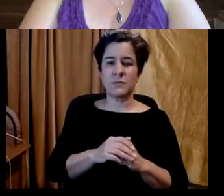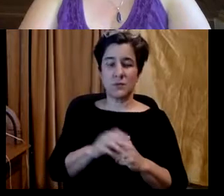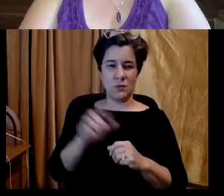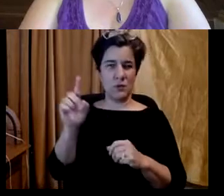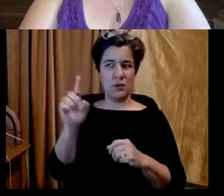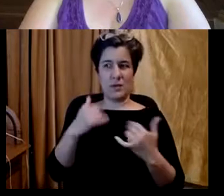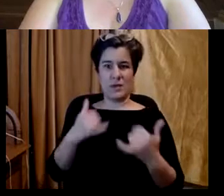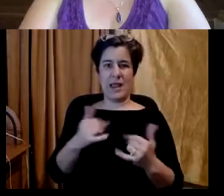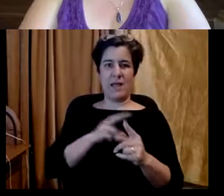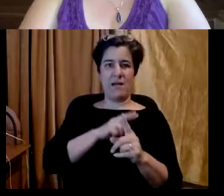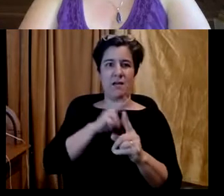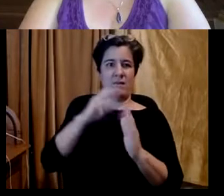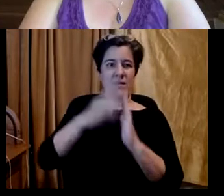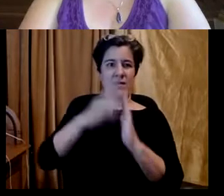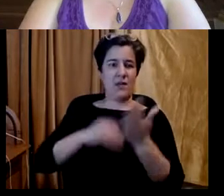divorce papers?